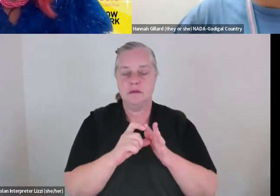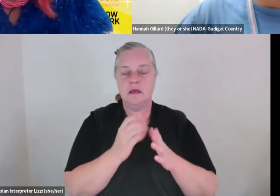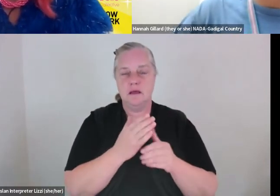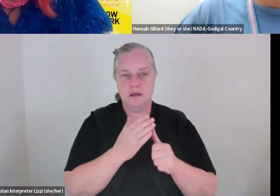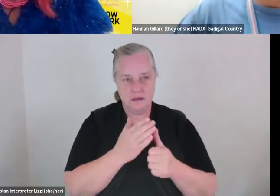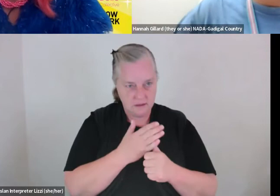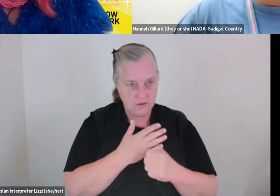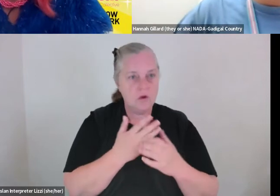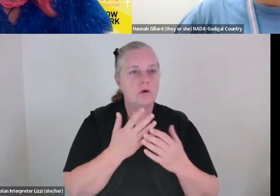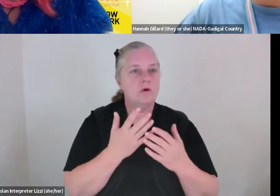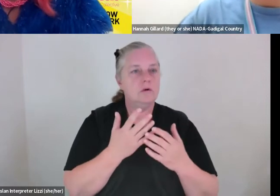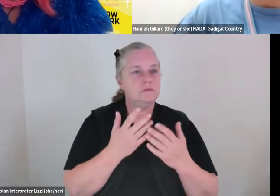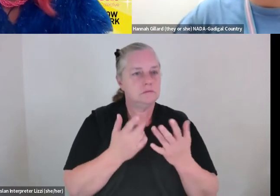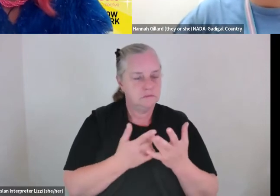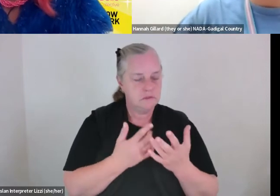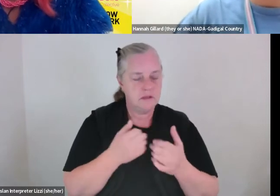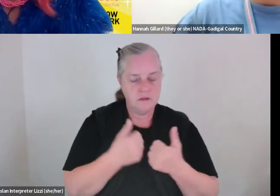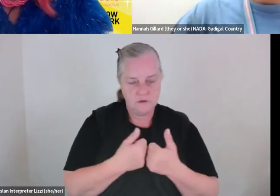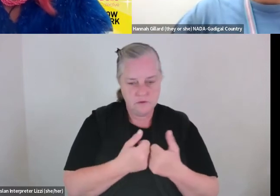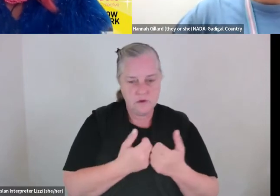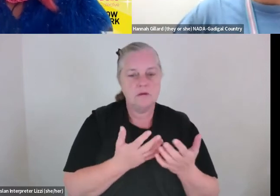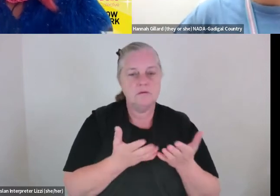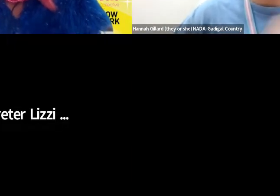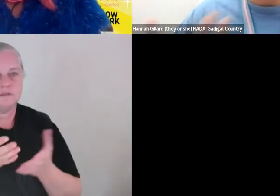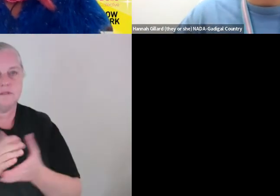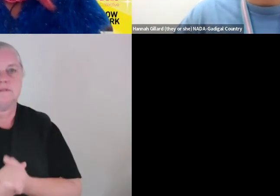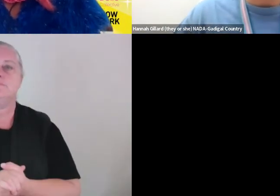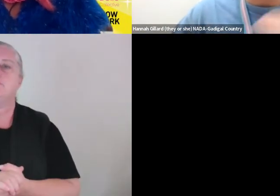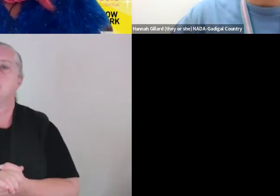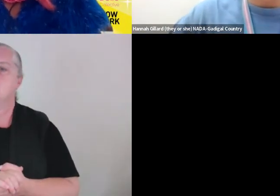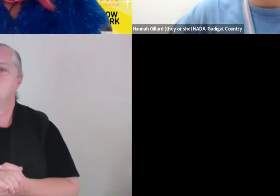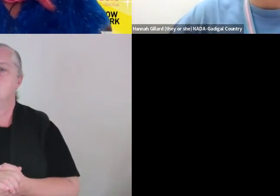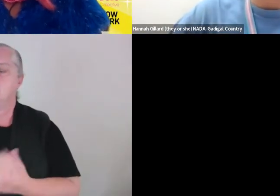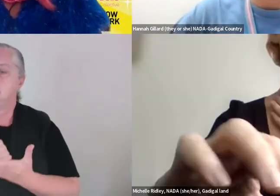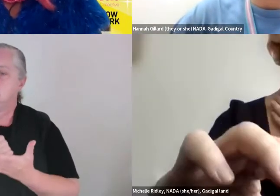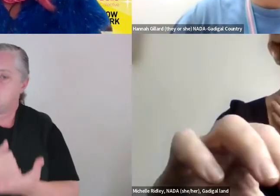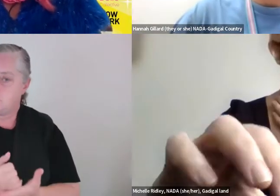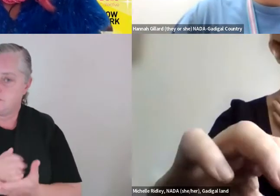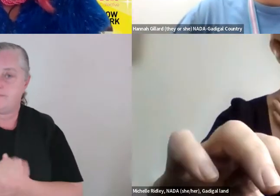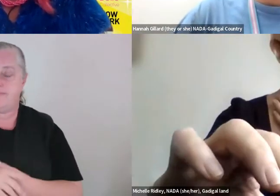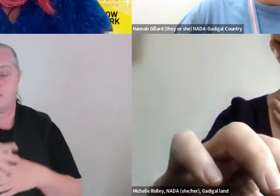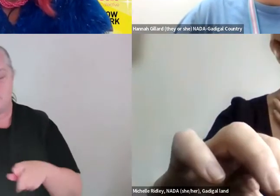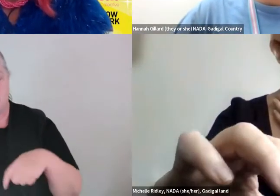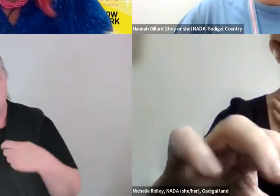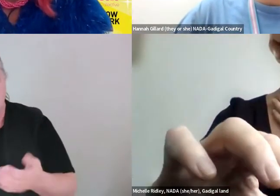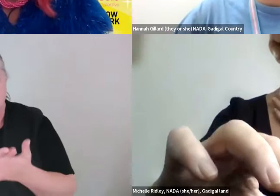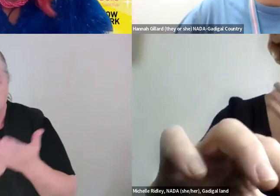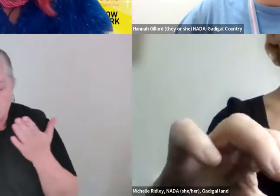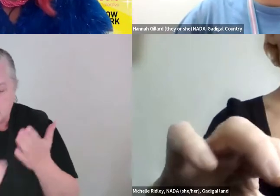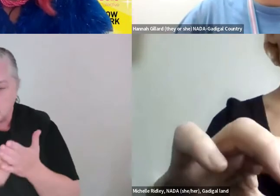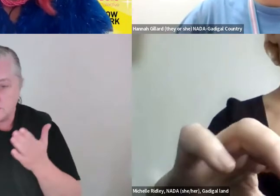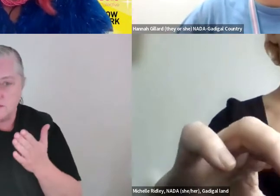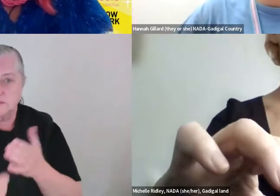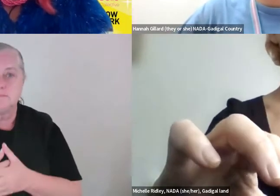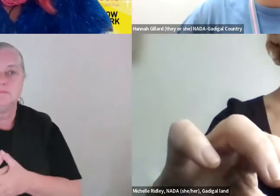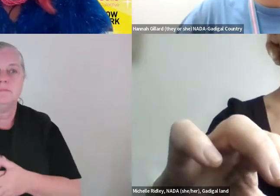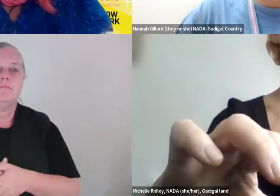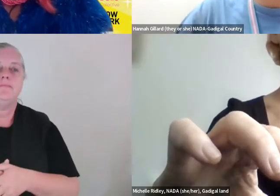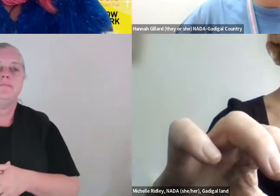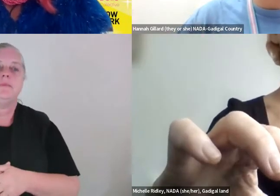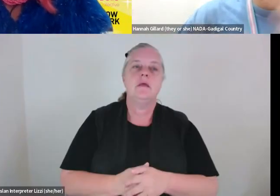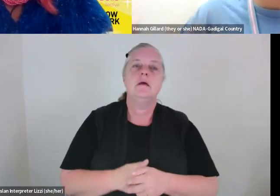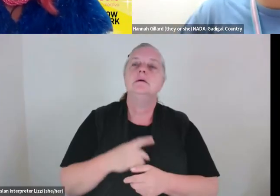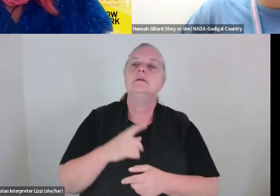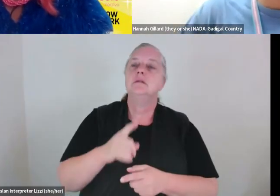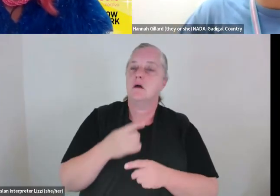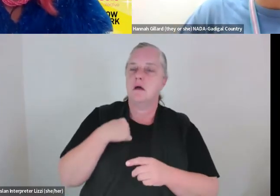organise events, share resources. So what I'll do is after I finish talking and before Starlady starts, I'll just share